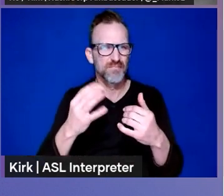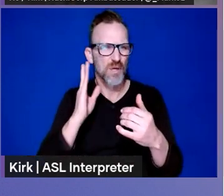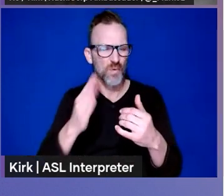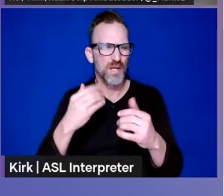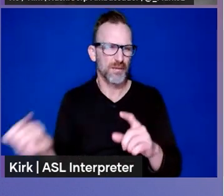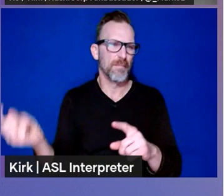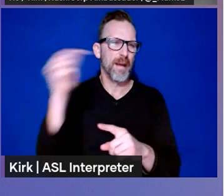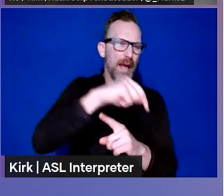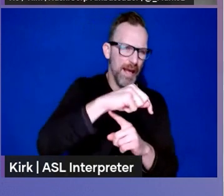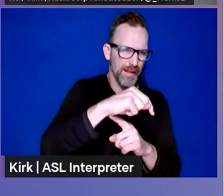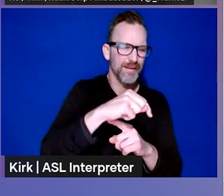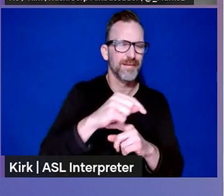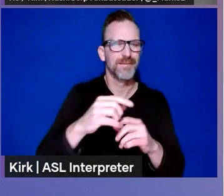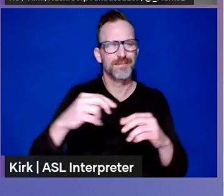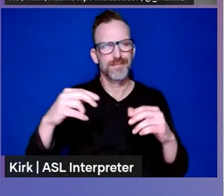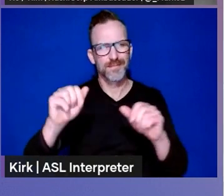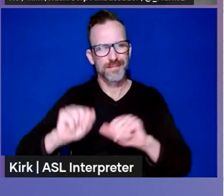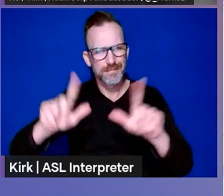of quickly wrap it up.